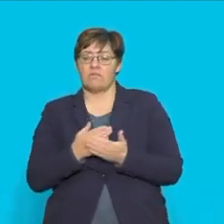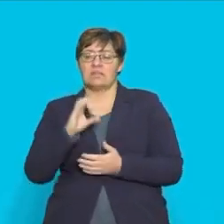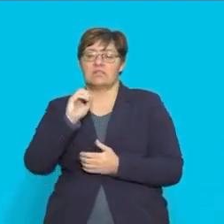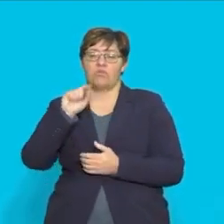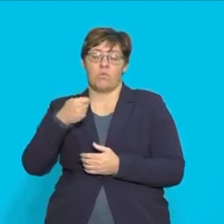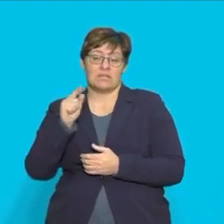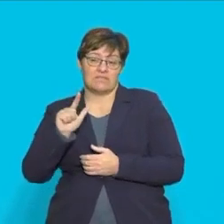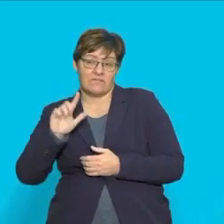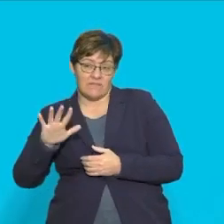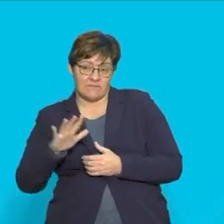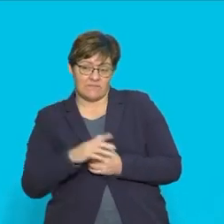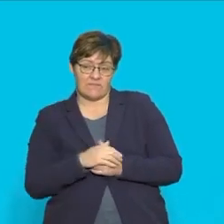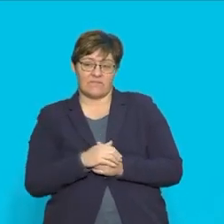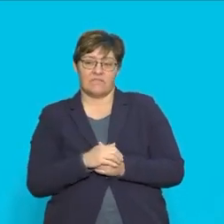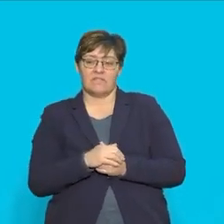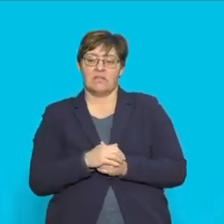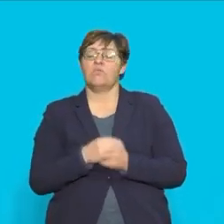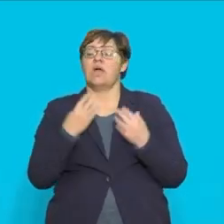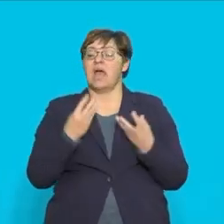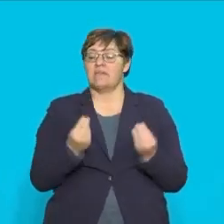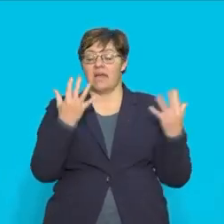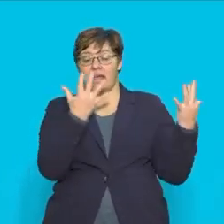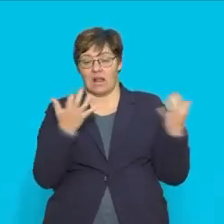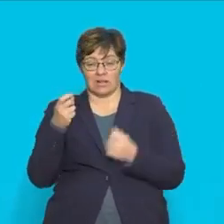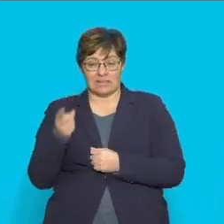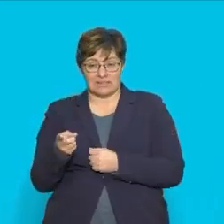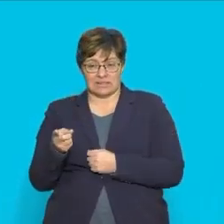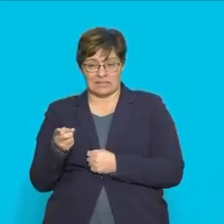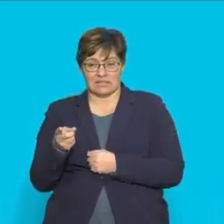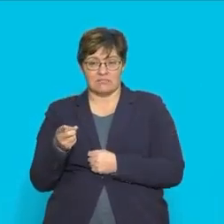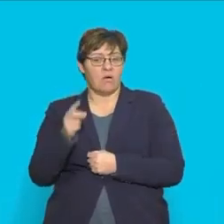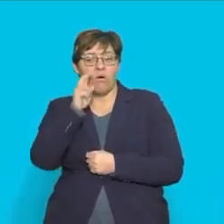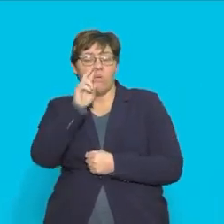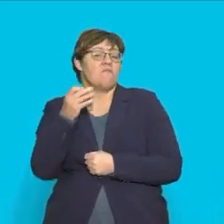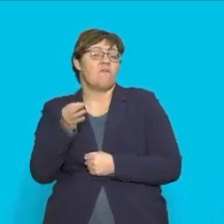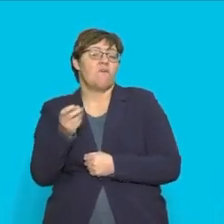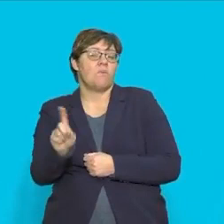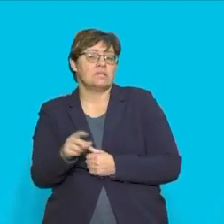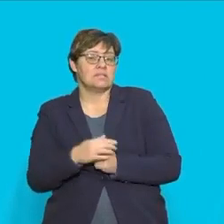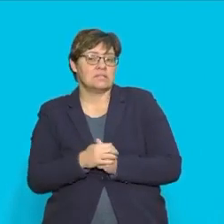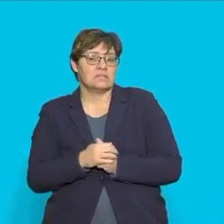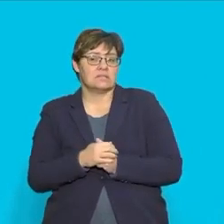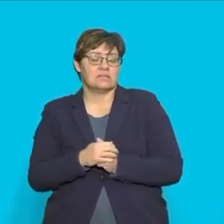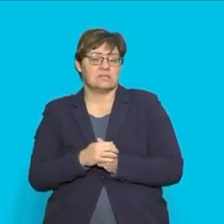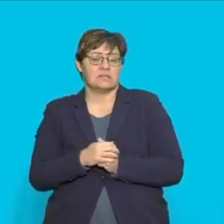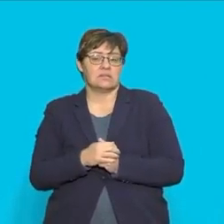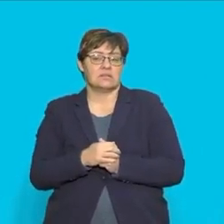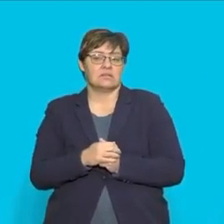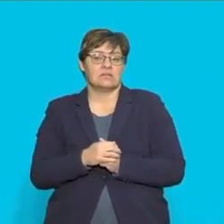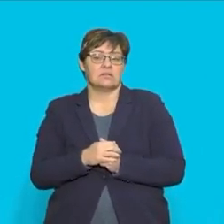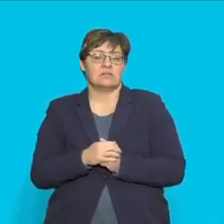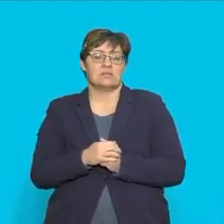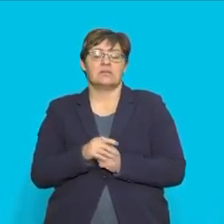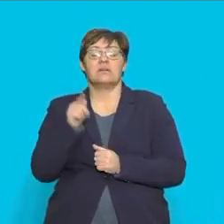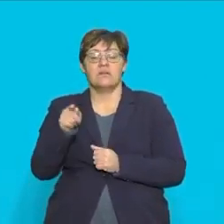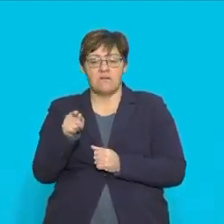B, 0.75. And we have calculated, and what are we looking for? That's what are we looking